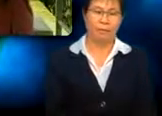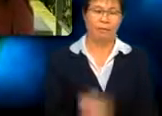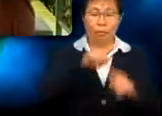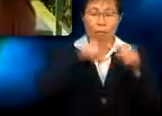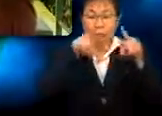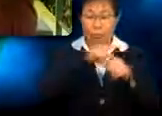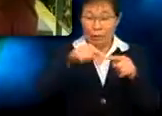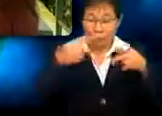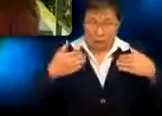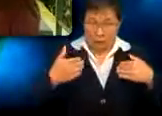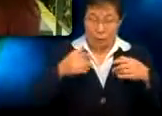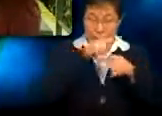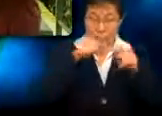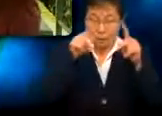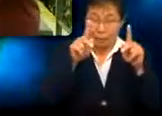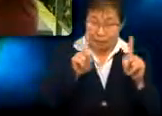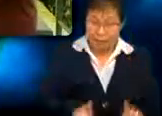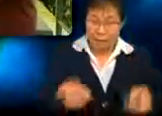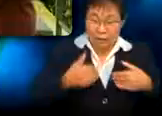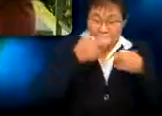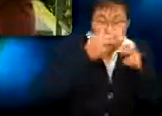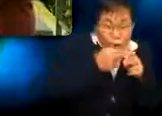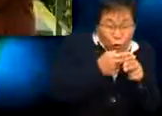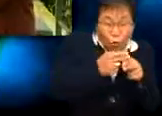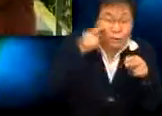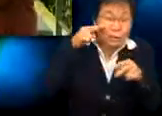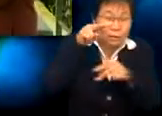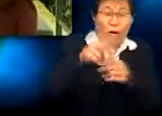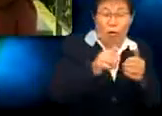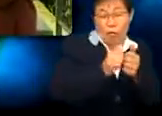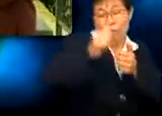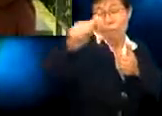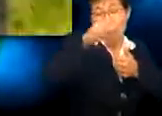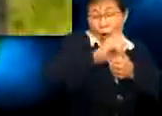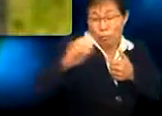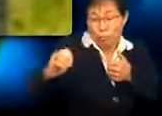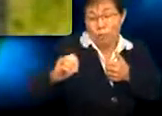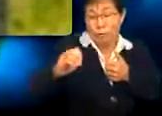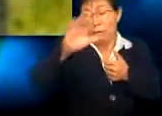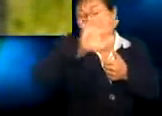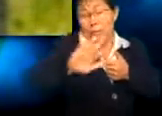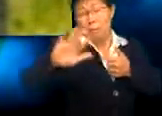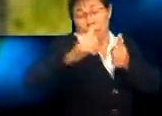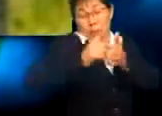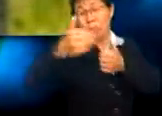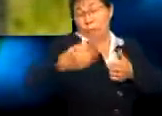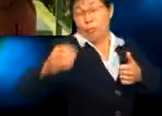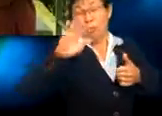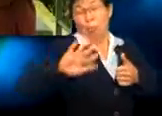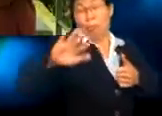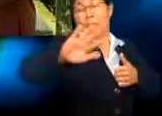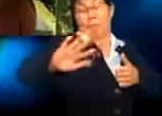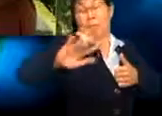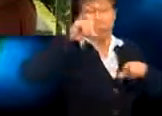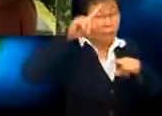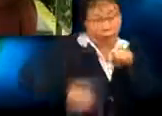When a person has short-sightedness, far objects appear to be blurred.